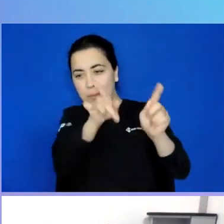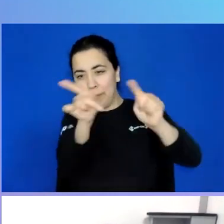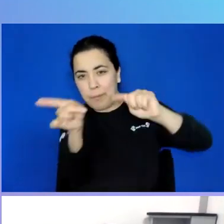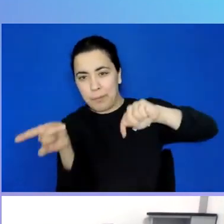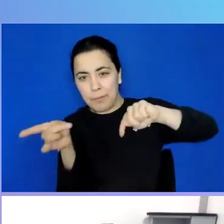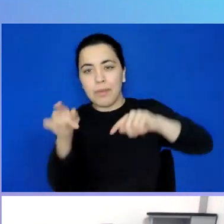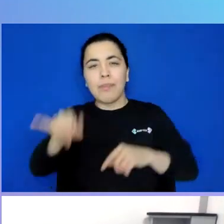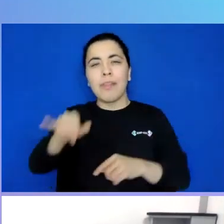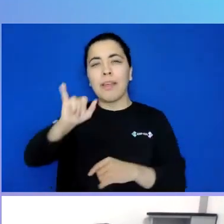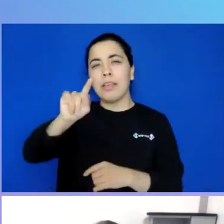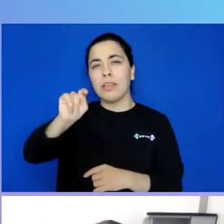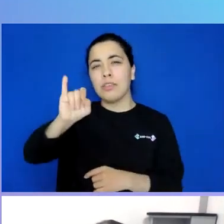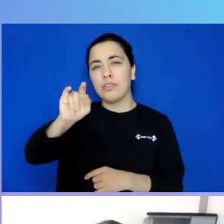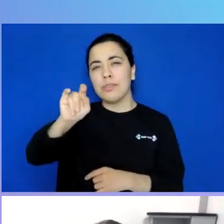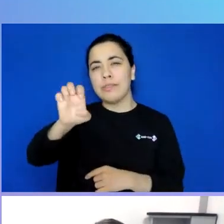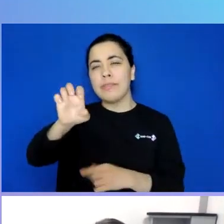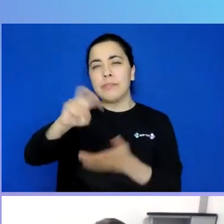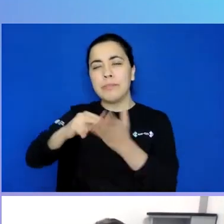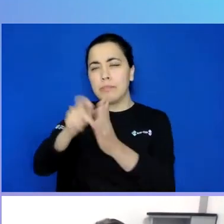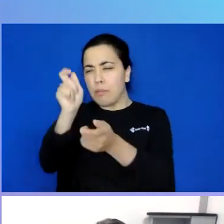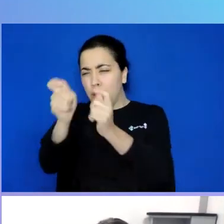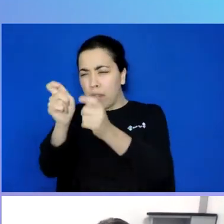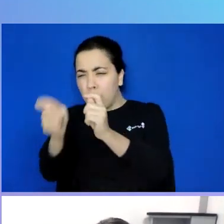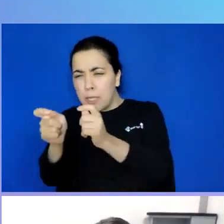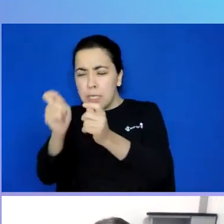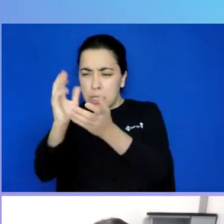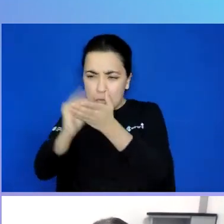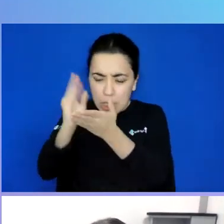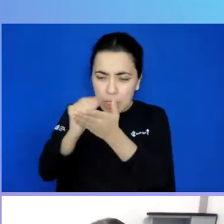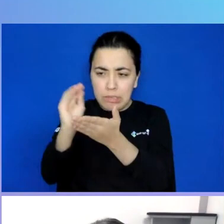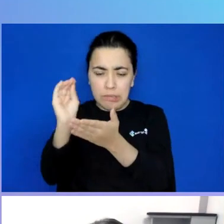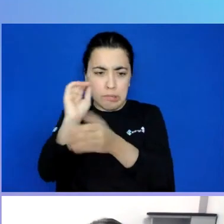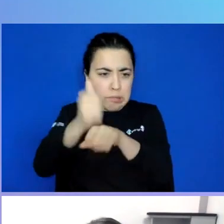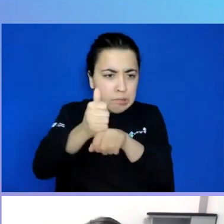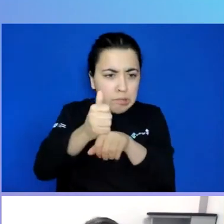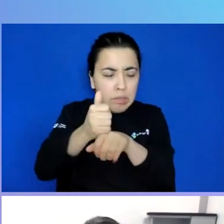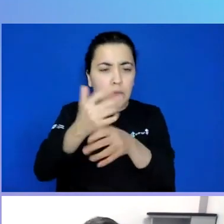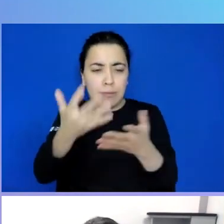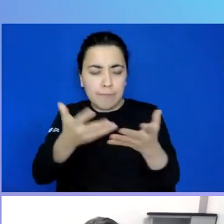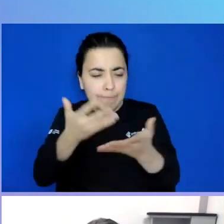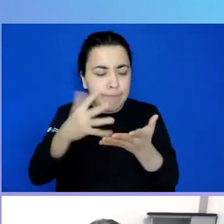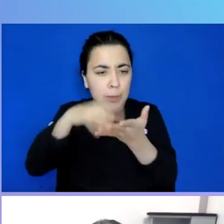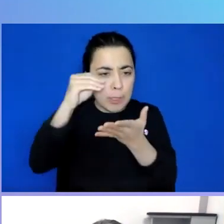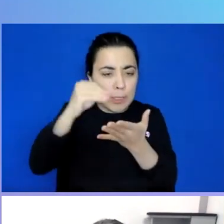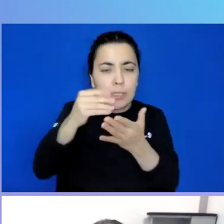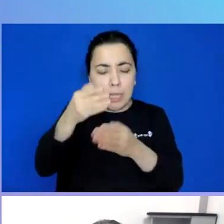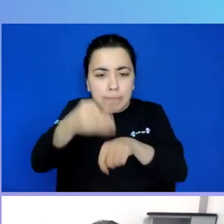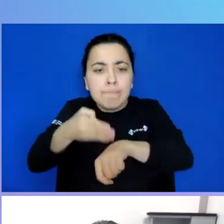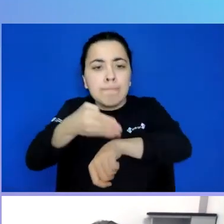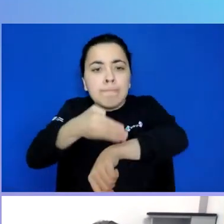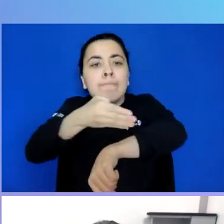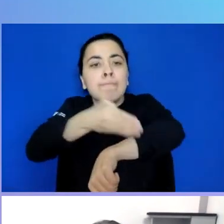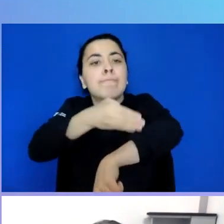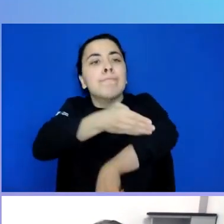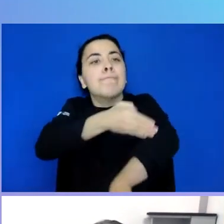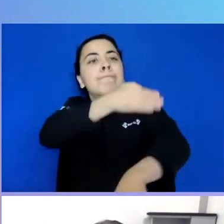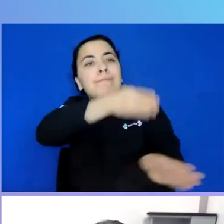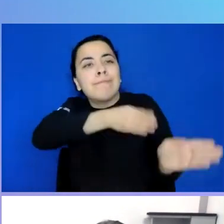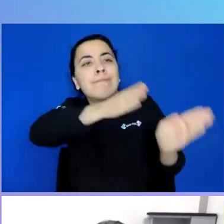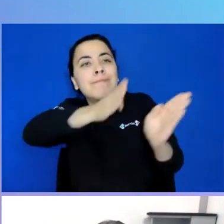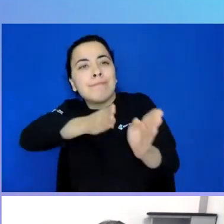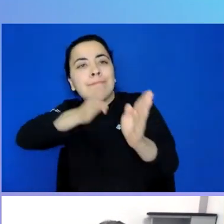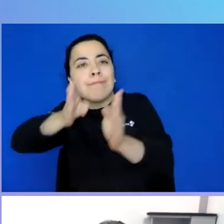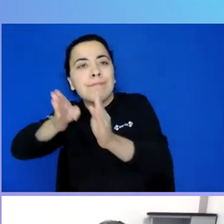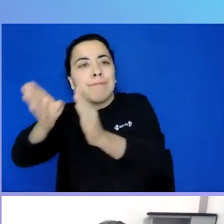learn from it, and make plans to move on to make it better in the next section.